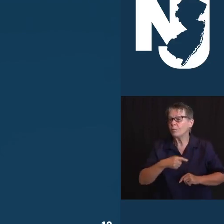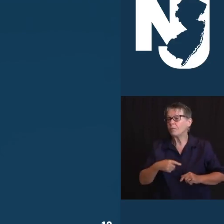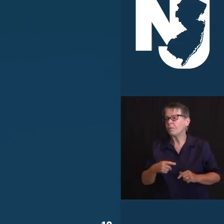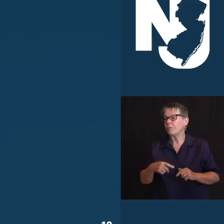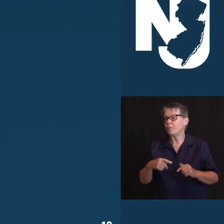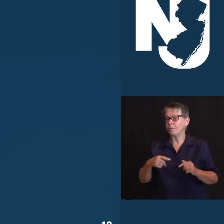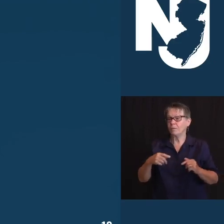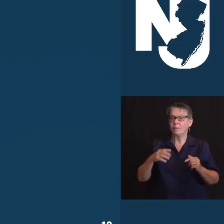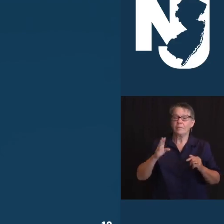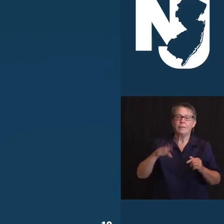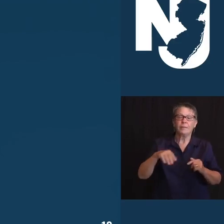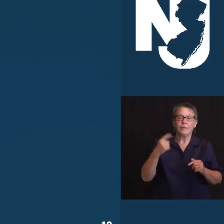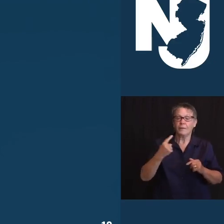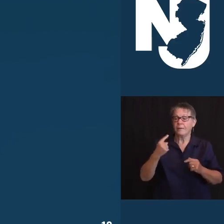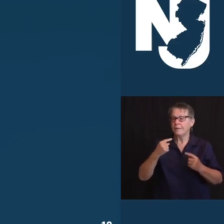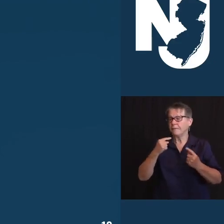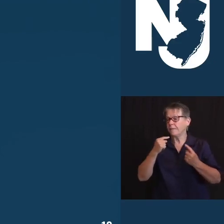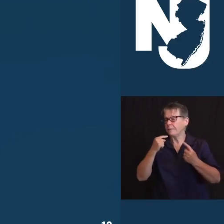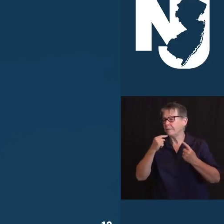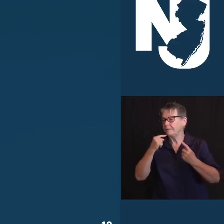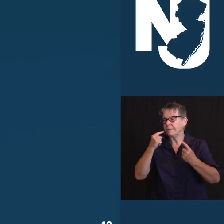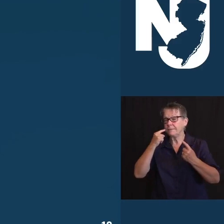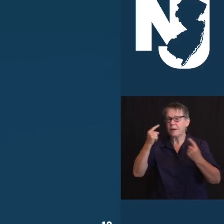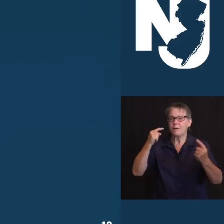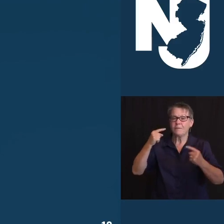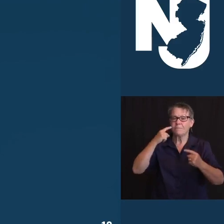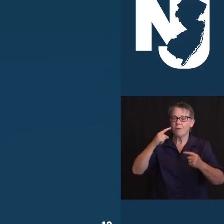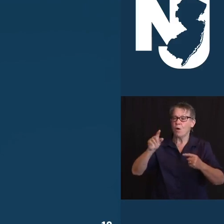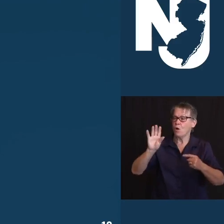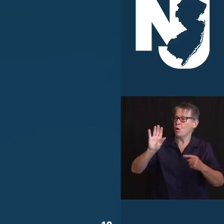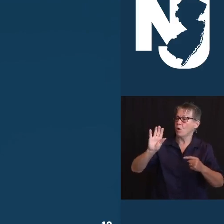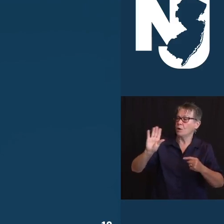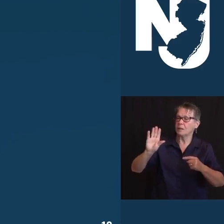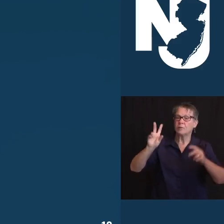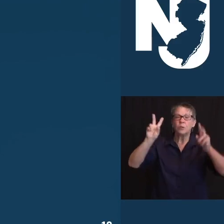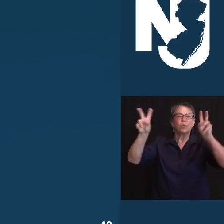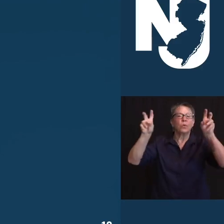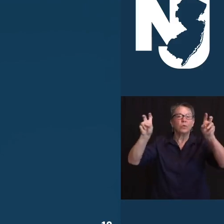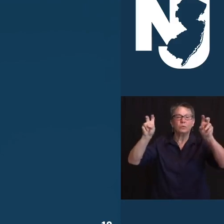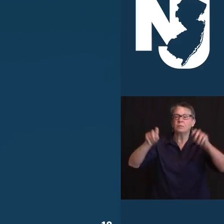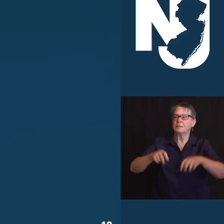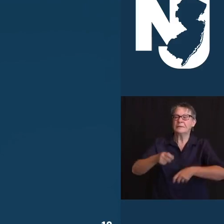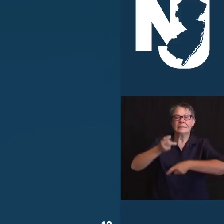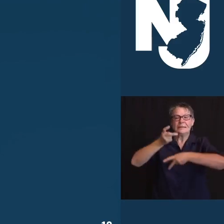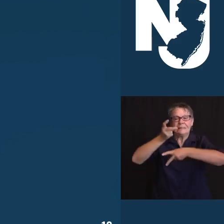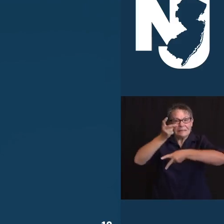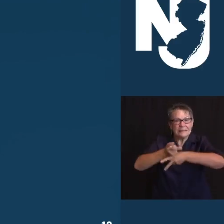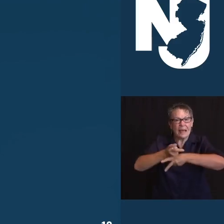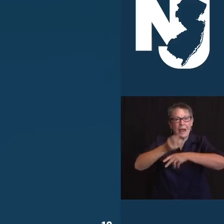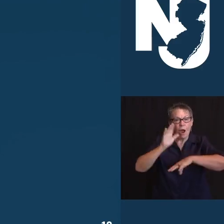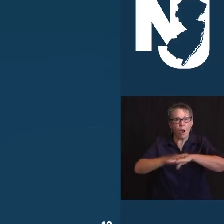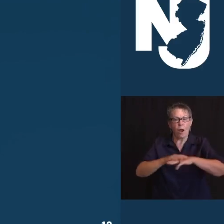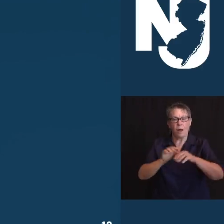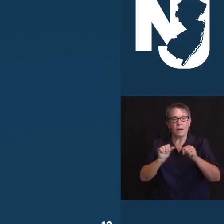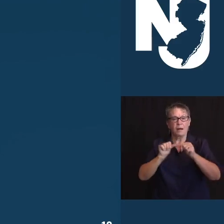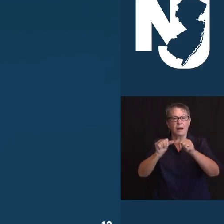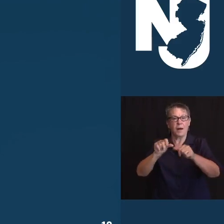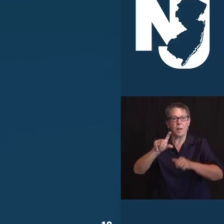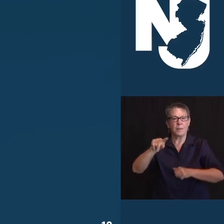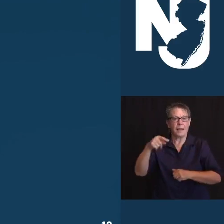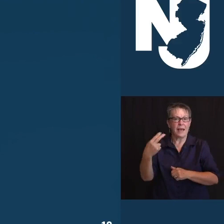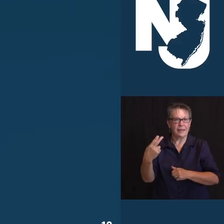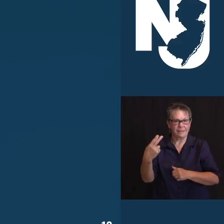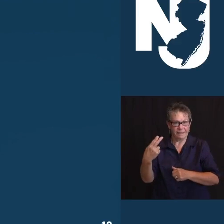passion, attitude, team, and hunger. Baseball was a lifetime passion, one he shared with his son